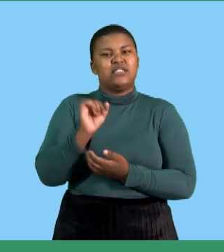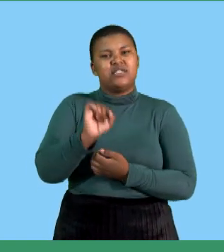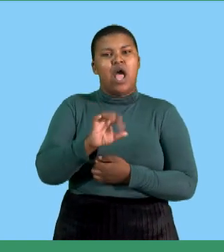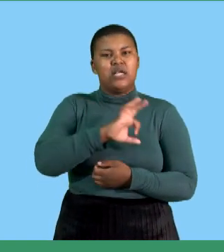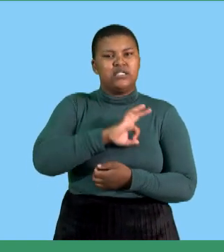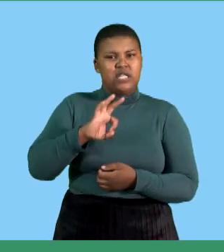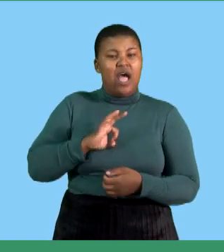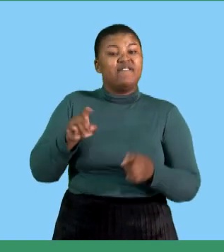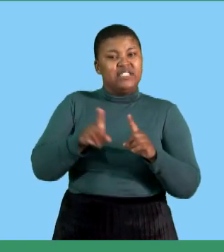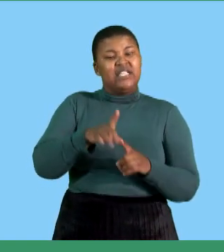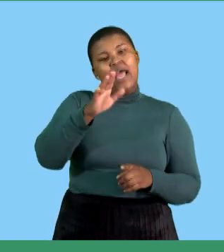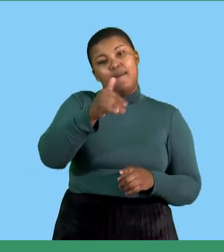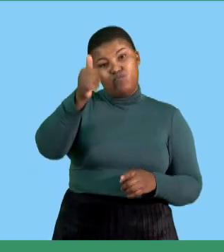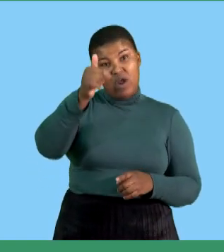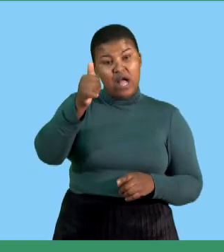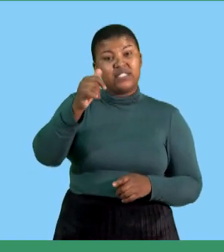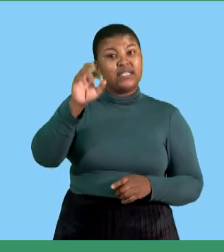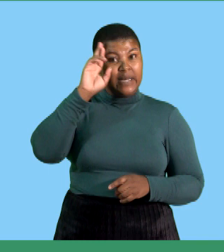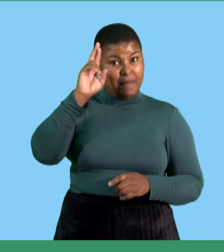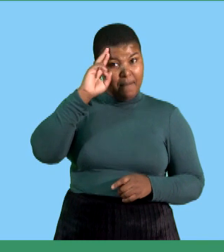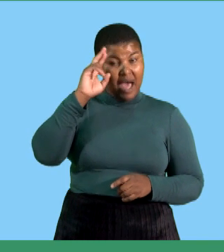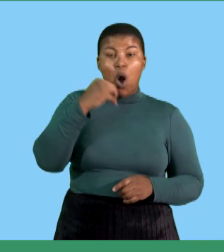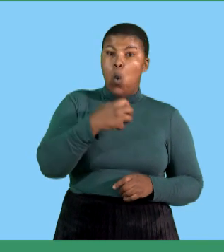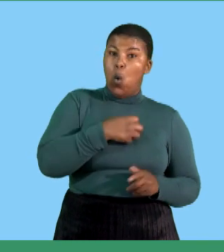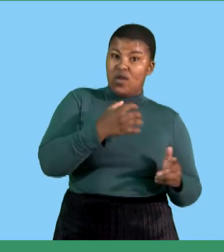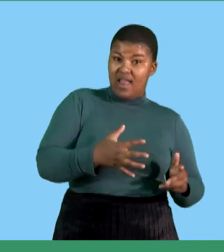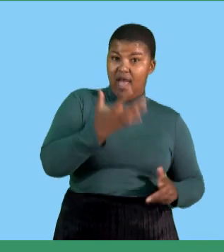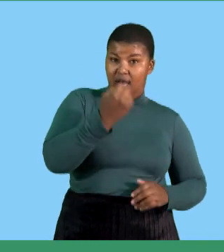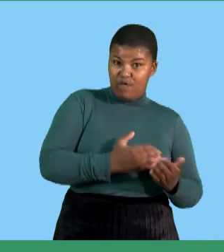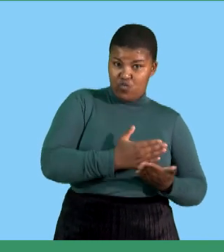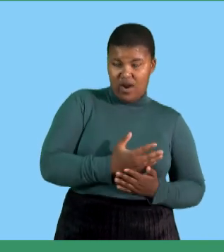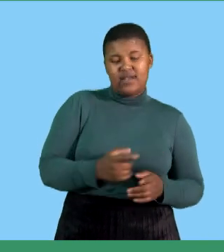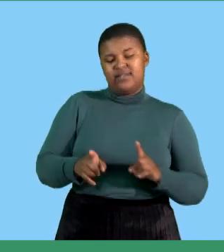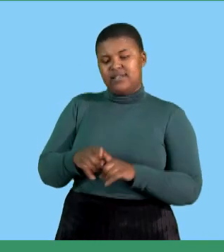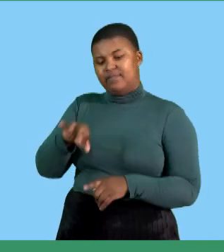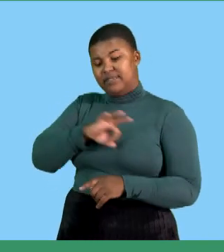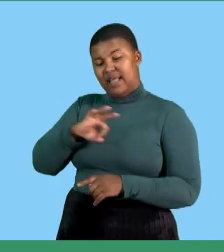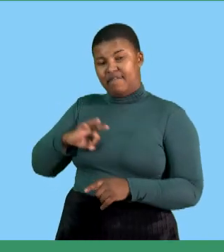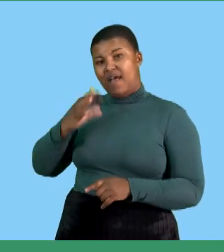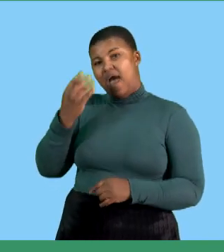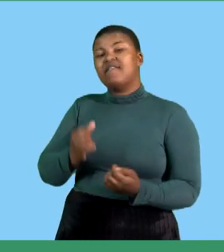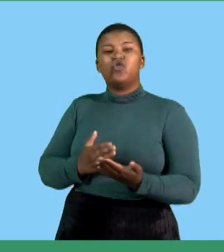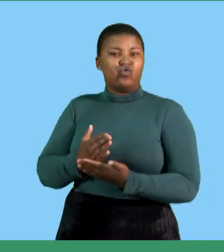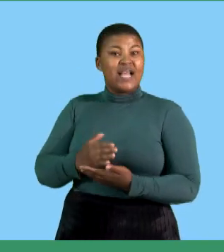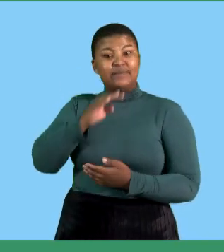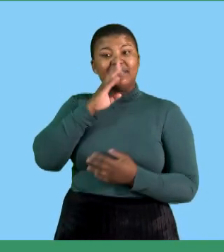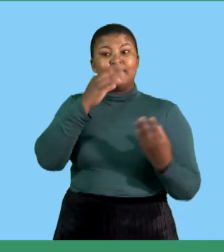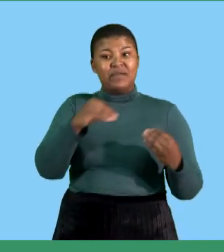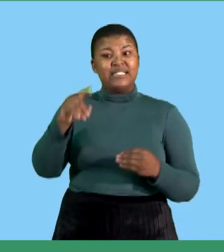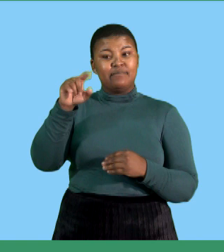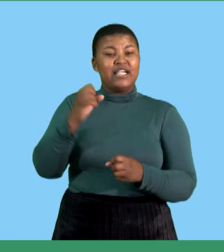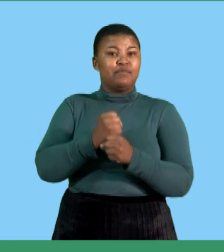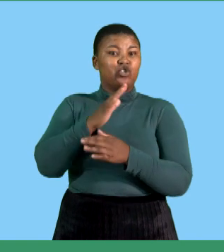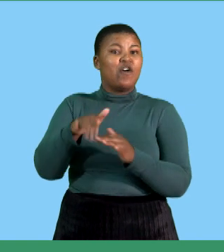an employer have got rights, but also employees have got rights as well. So a business needs to comply with these rights. Allow employees to join